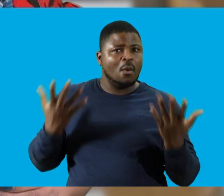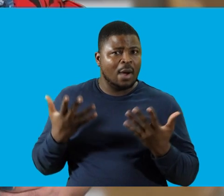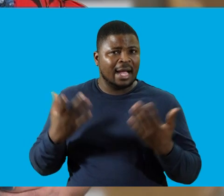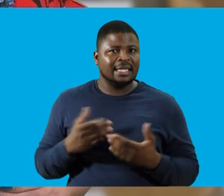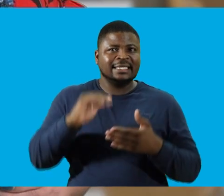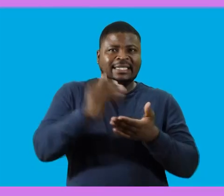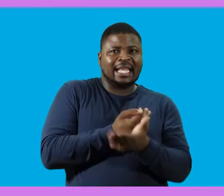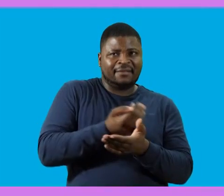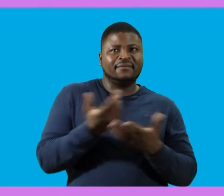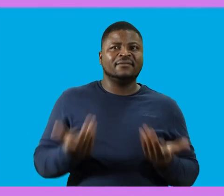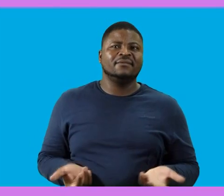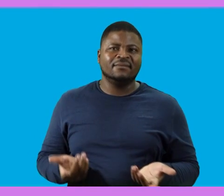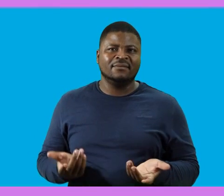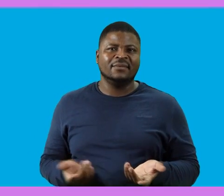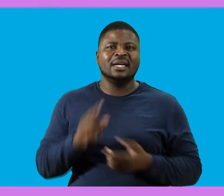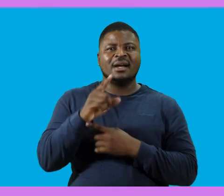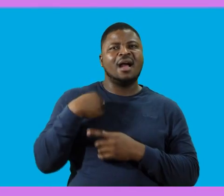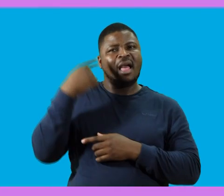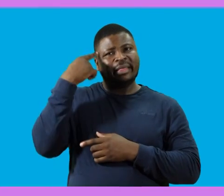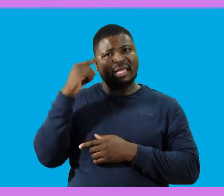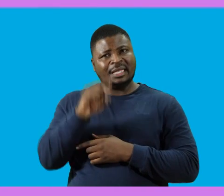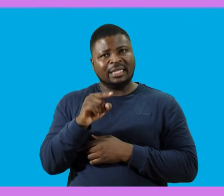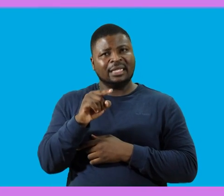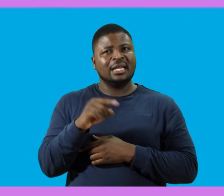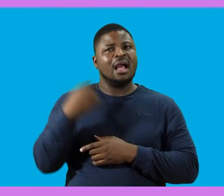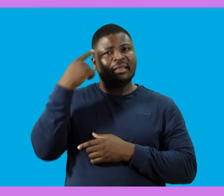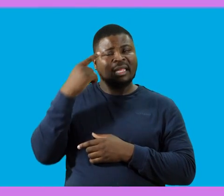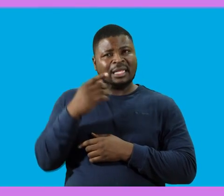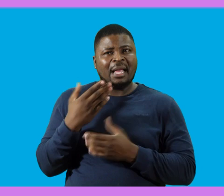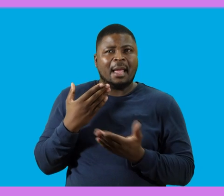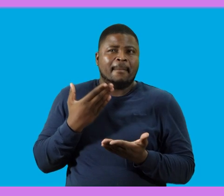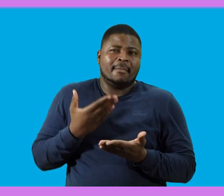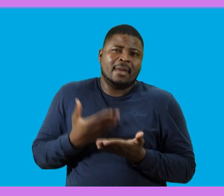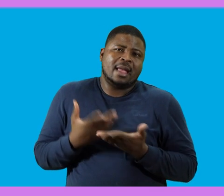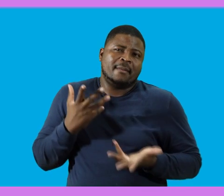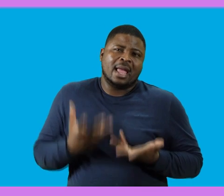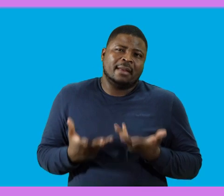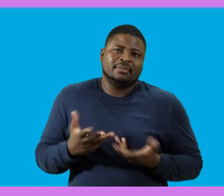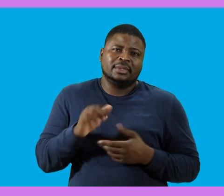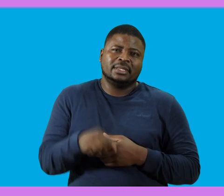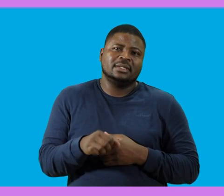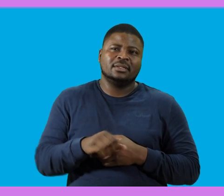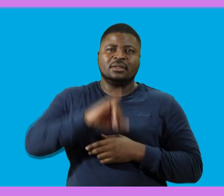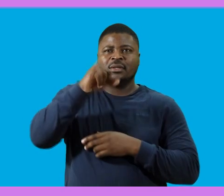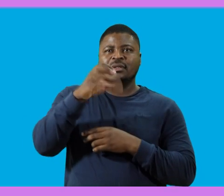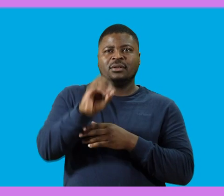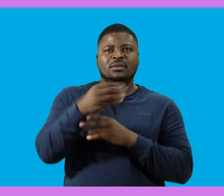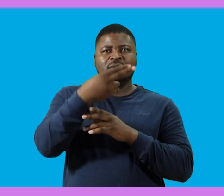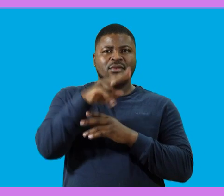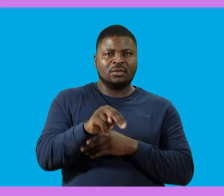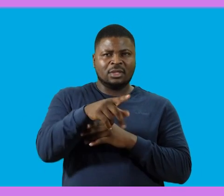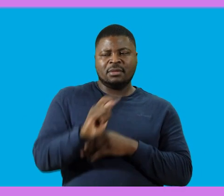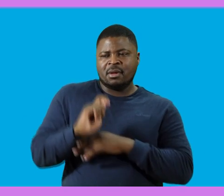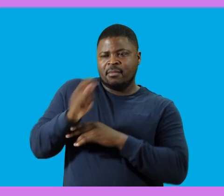save, and I think they can perhaps let John pay a little